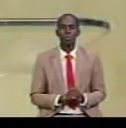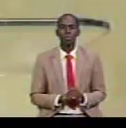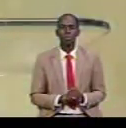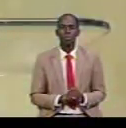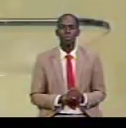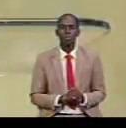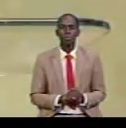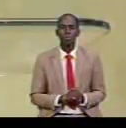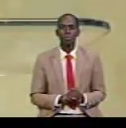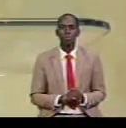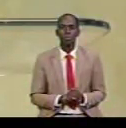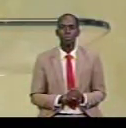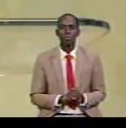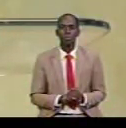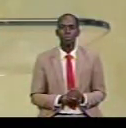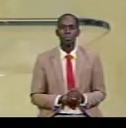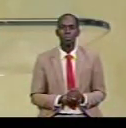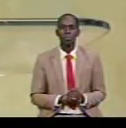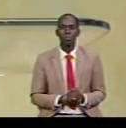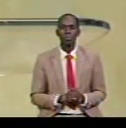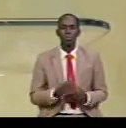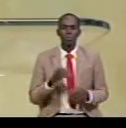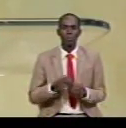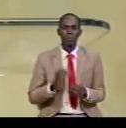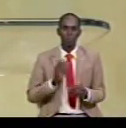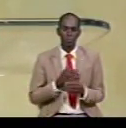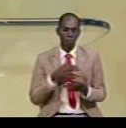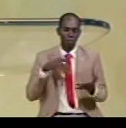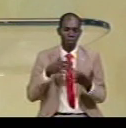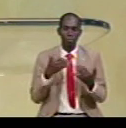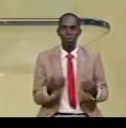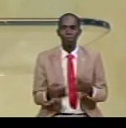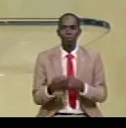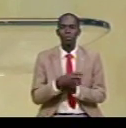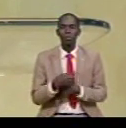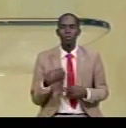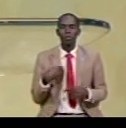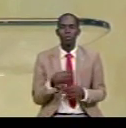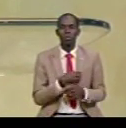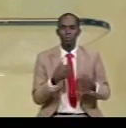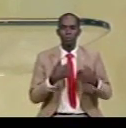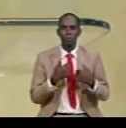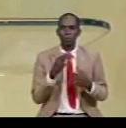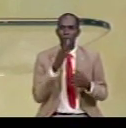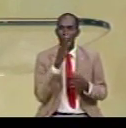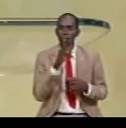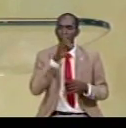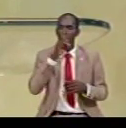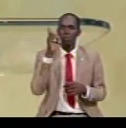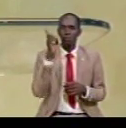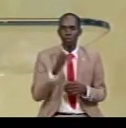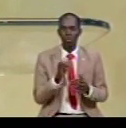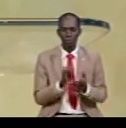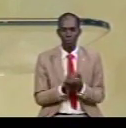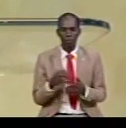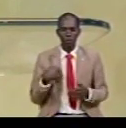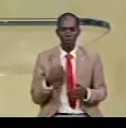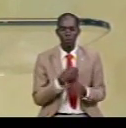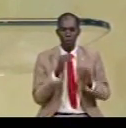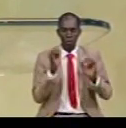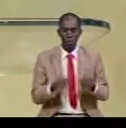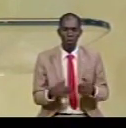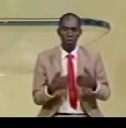In our study today, we have been assured that we can have victory